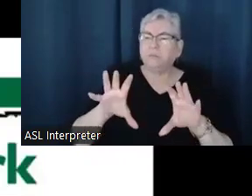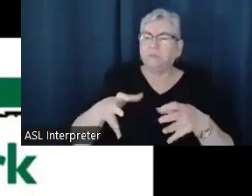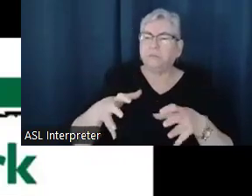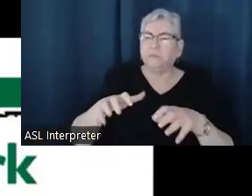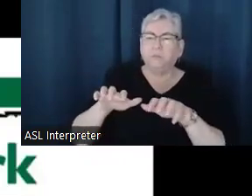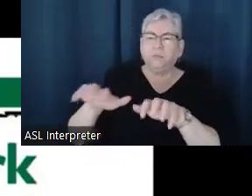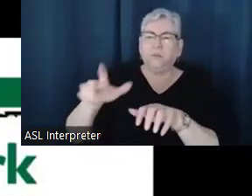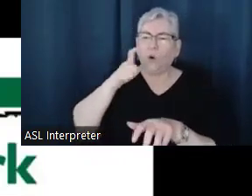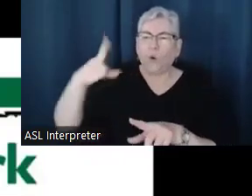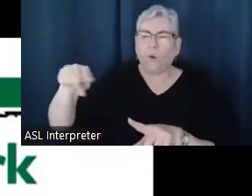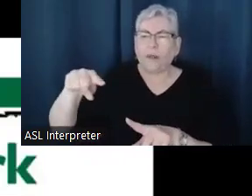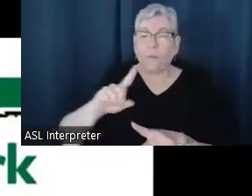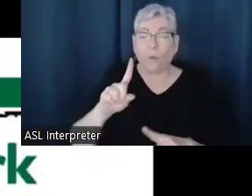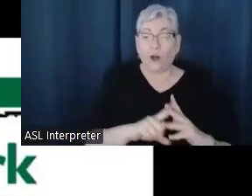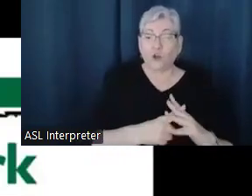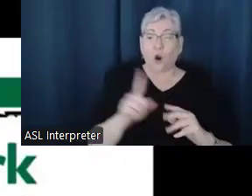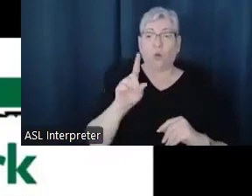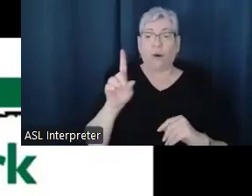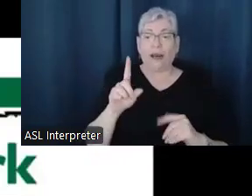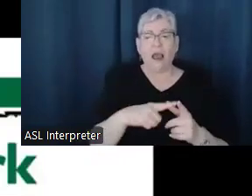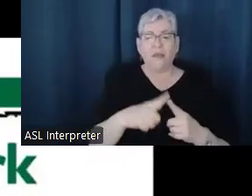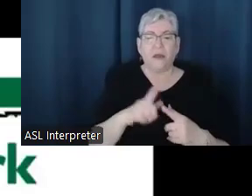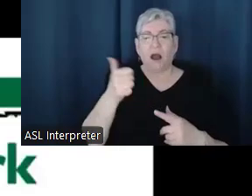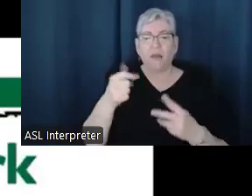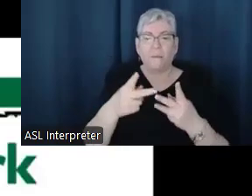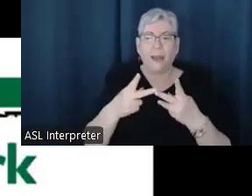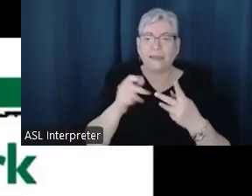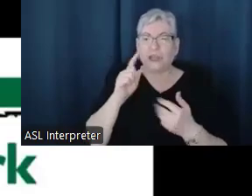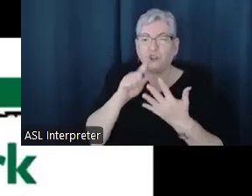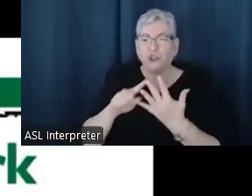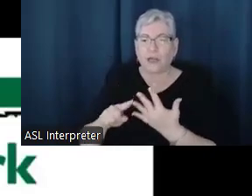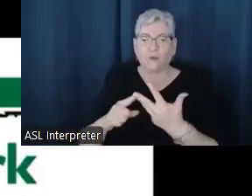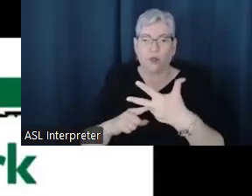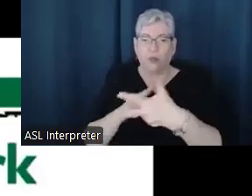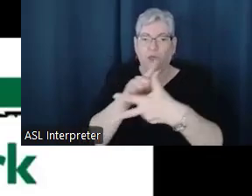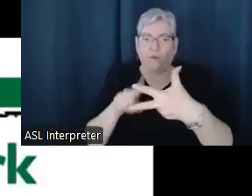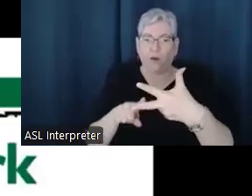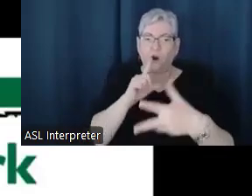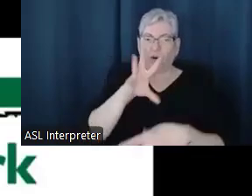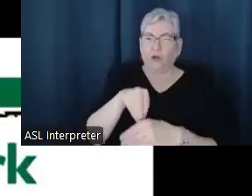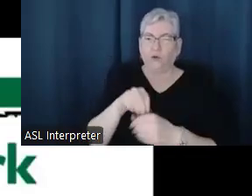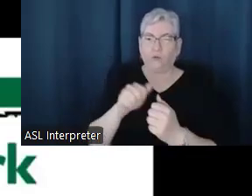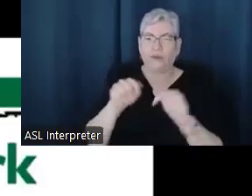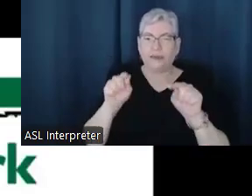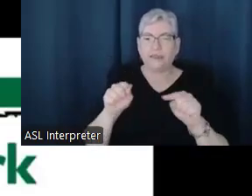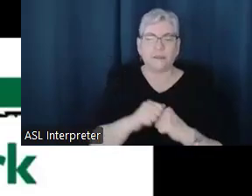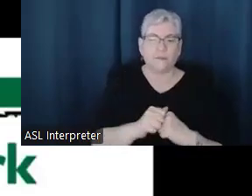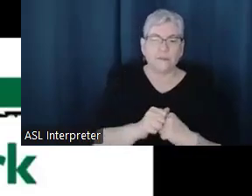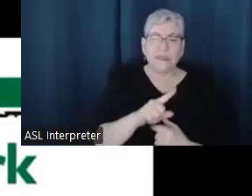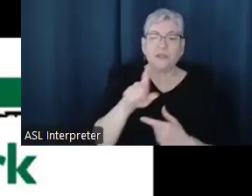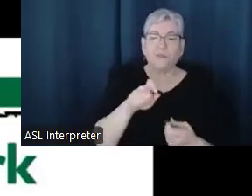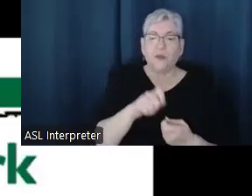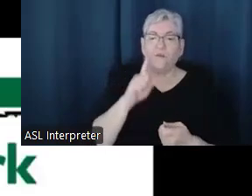start? And then some other places to check out. So those three things are going to be included in all of this. So specifically for social,